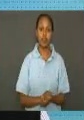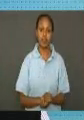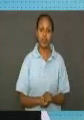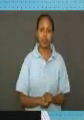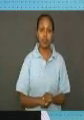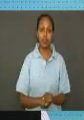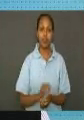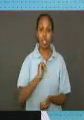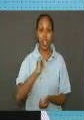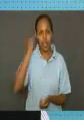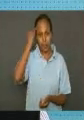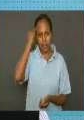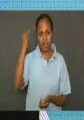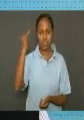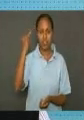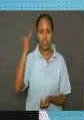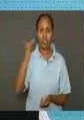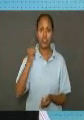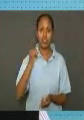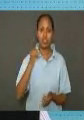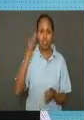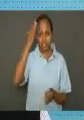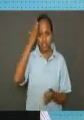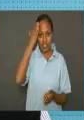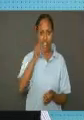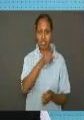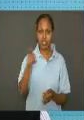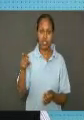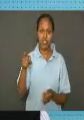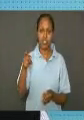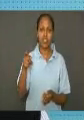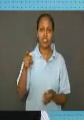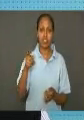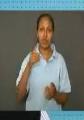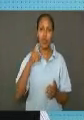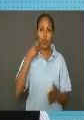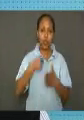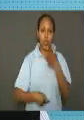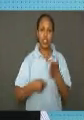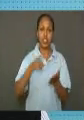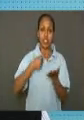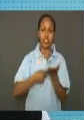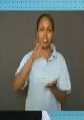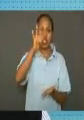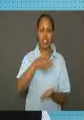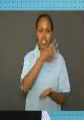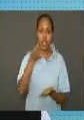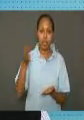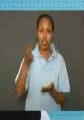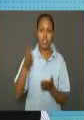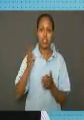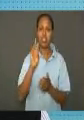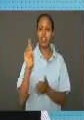I bet you were wondering what the table on the